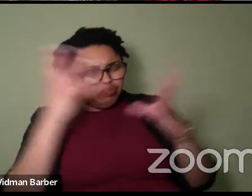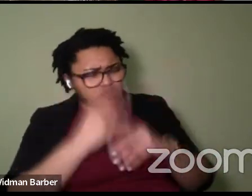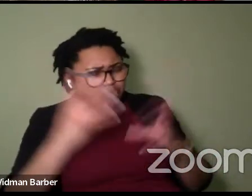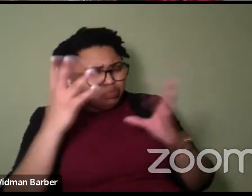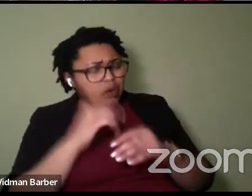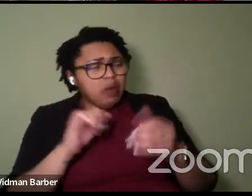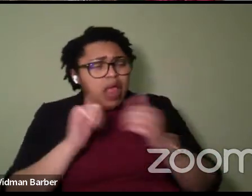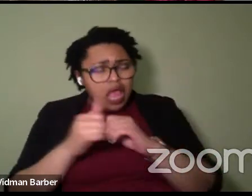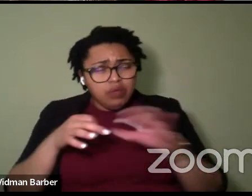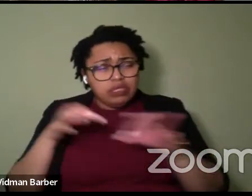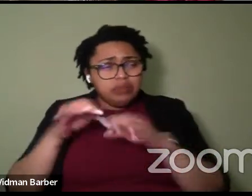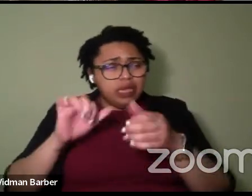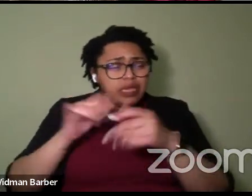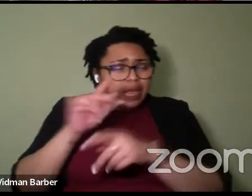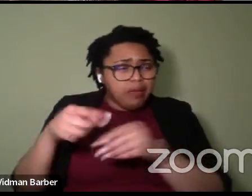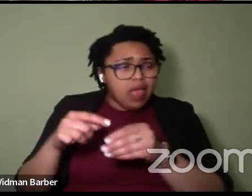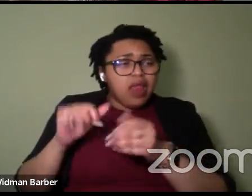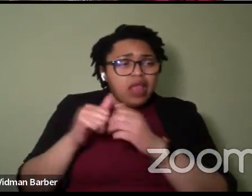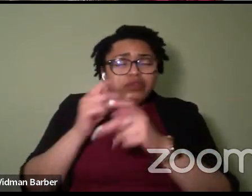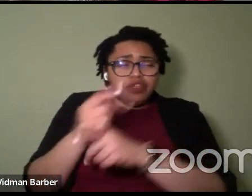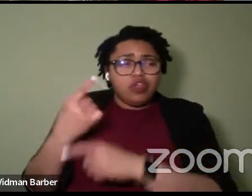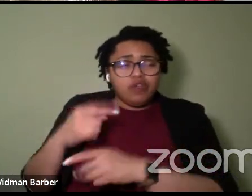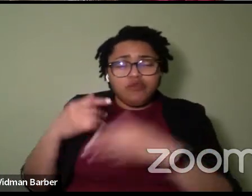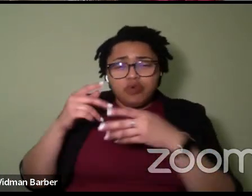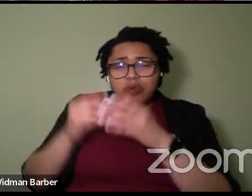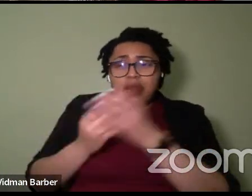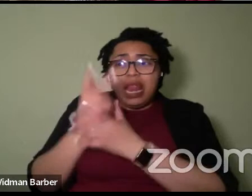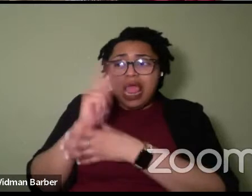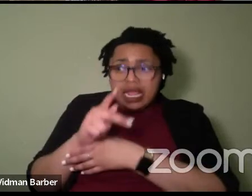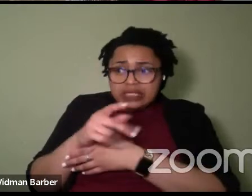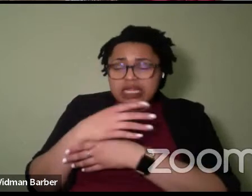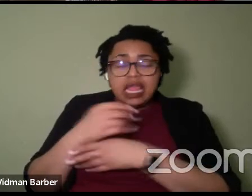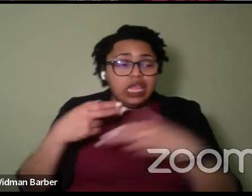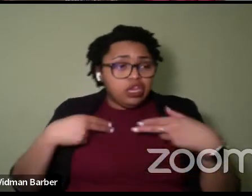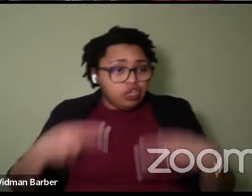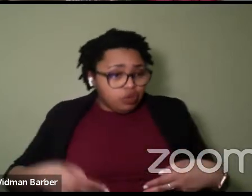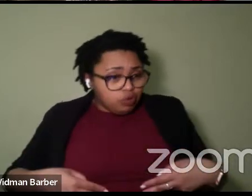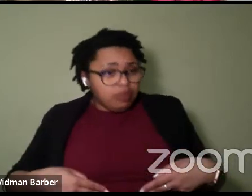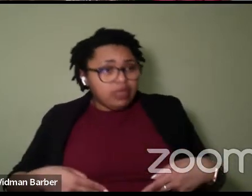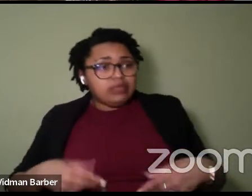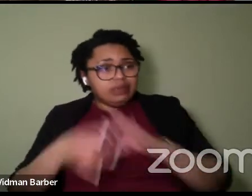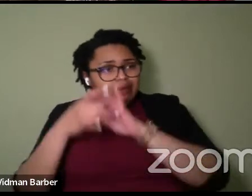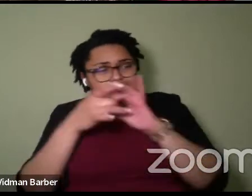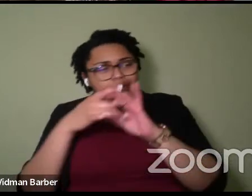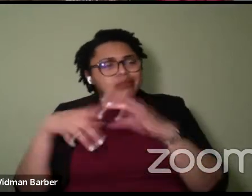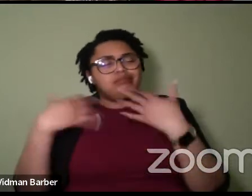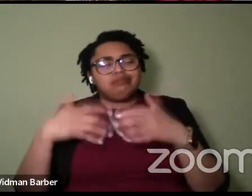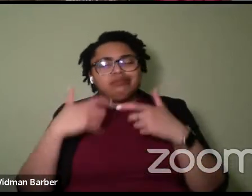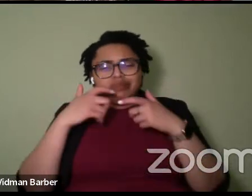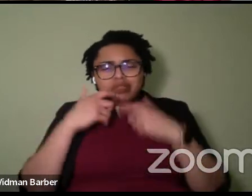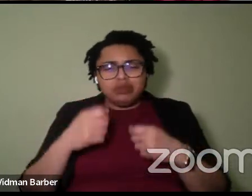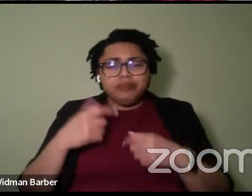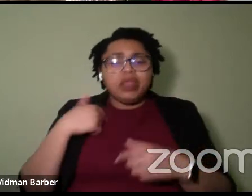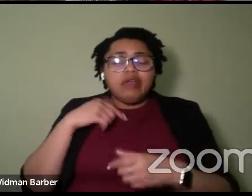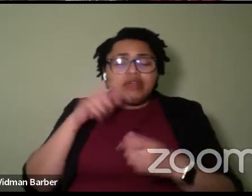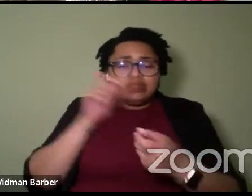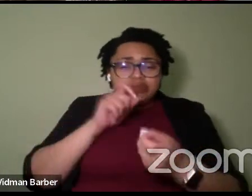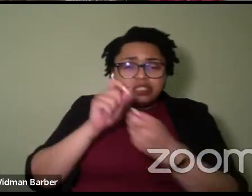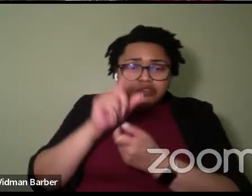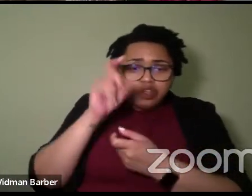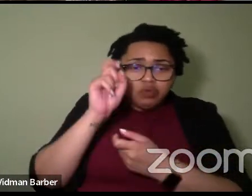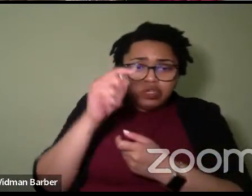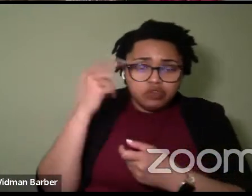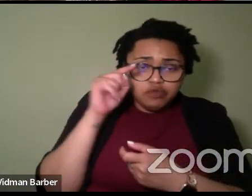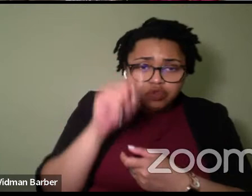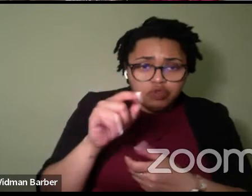treated is really interesting. And so I actually have a specific question for you, is that how can scientists, we're